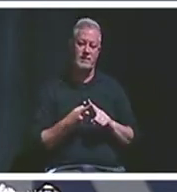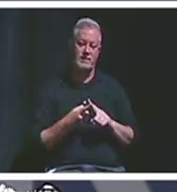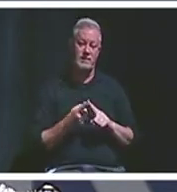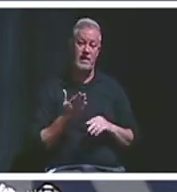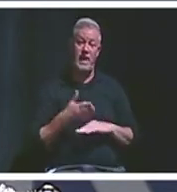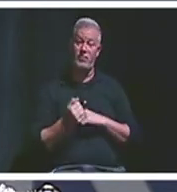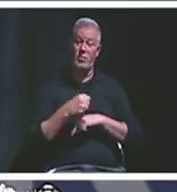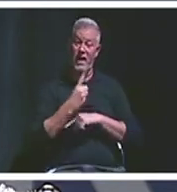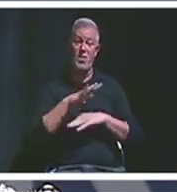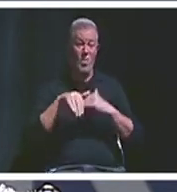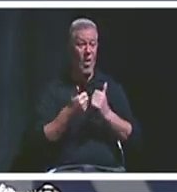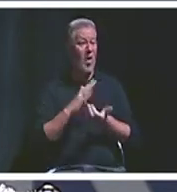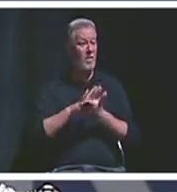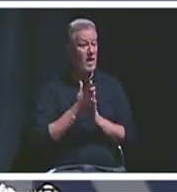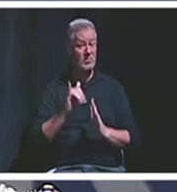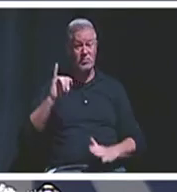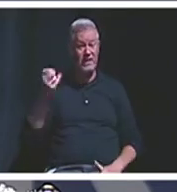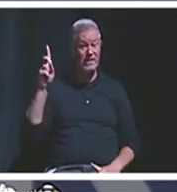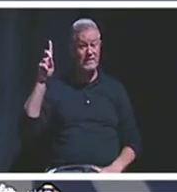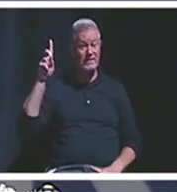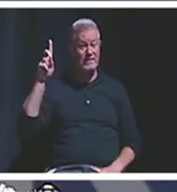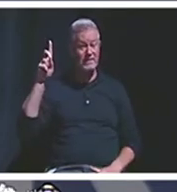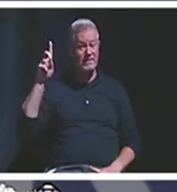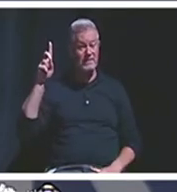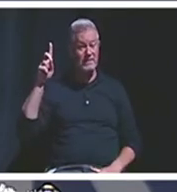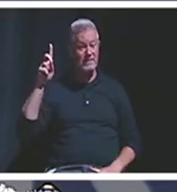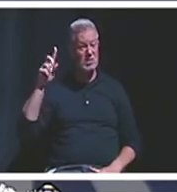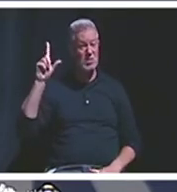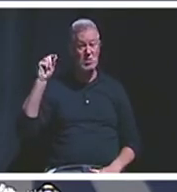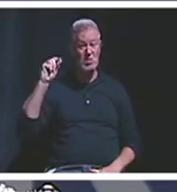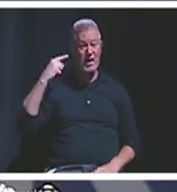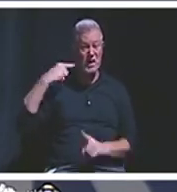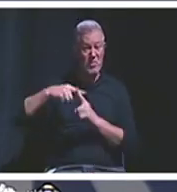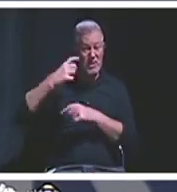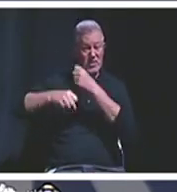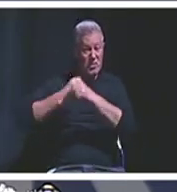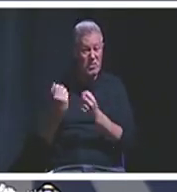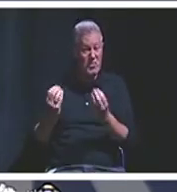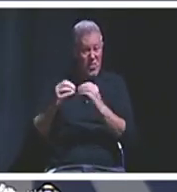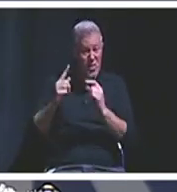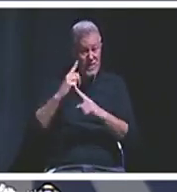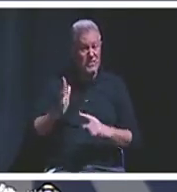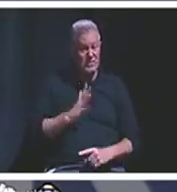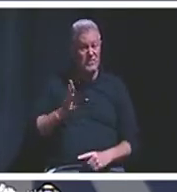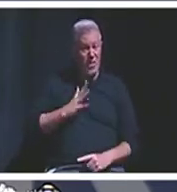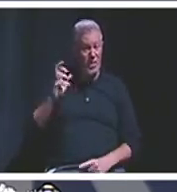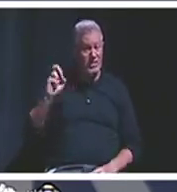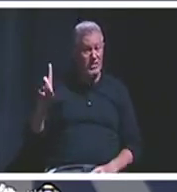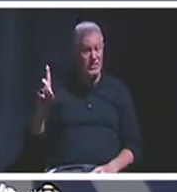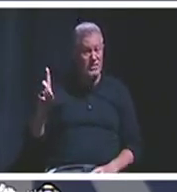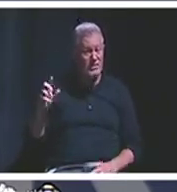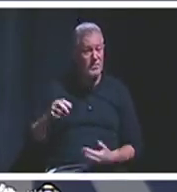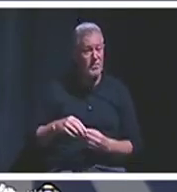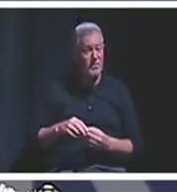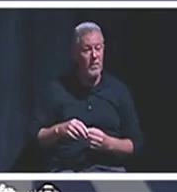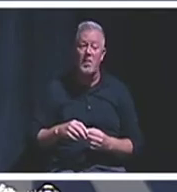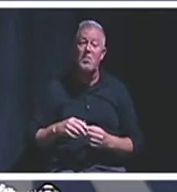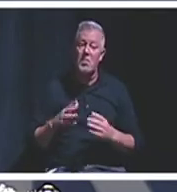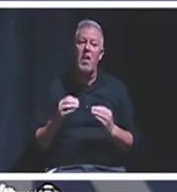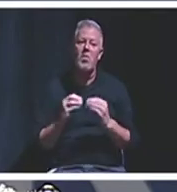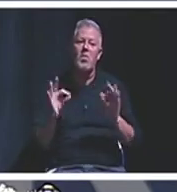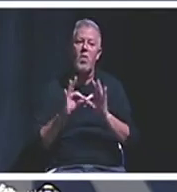we'll all be lawyers, JDs, a culmination of 20-plus years, some of us more, of formal education. But first and foremost, we'll be